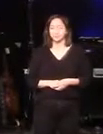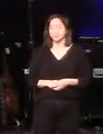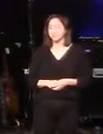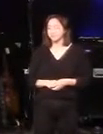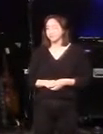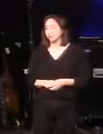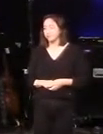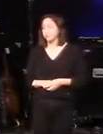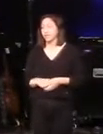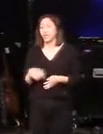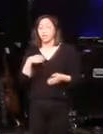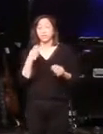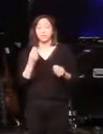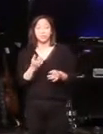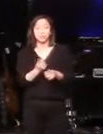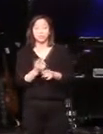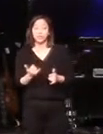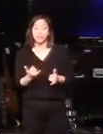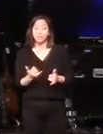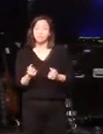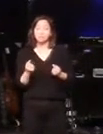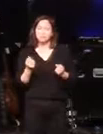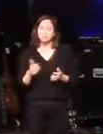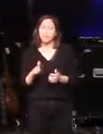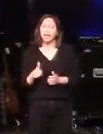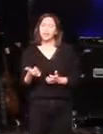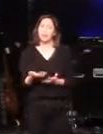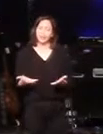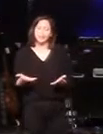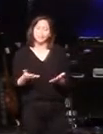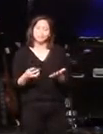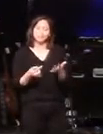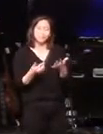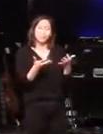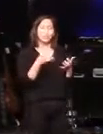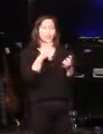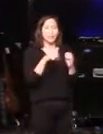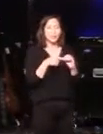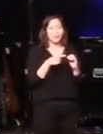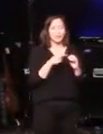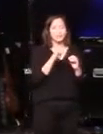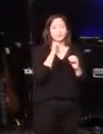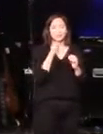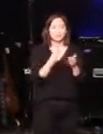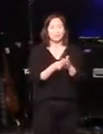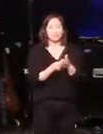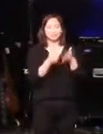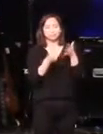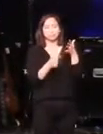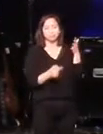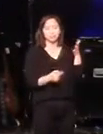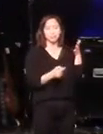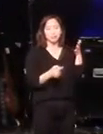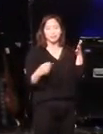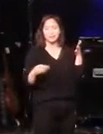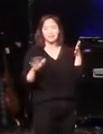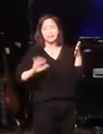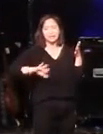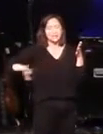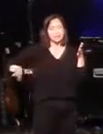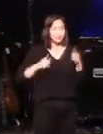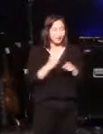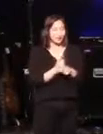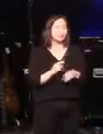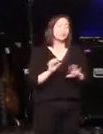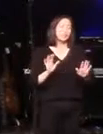I'm telling you right now, there's so many other things you would rather have me talk about than money. But we're going to talk about money. And the reason why, one of the things I love